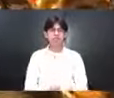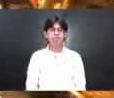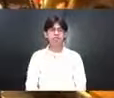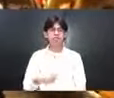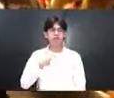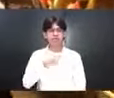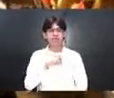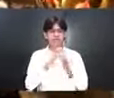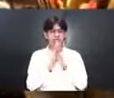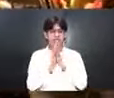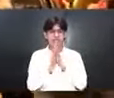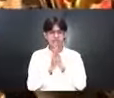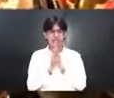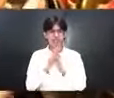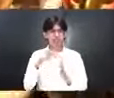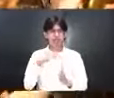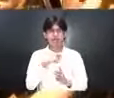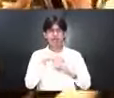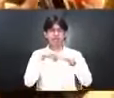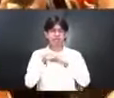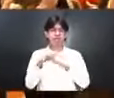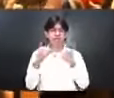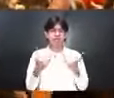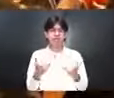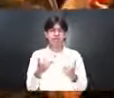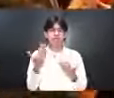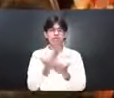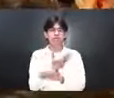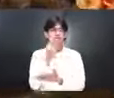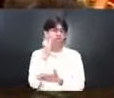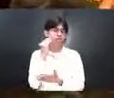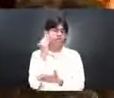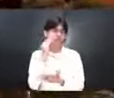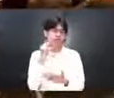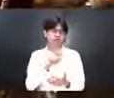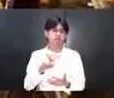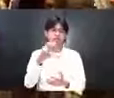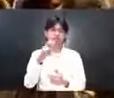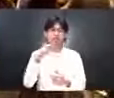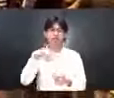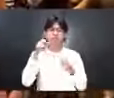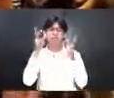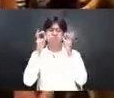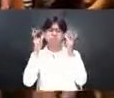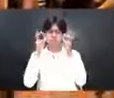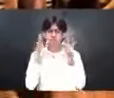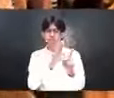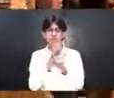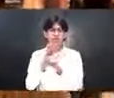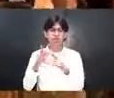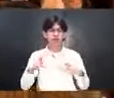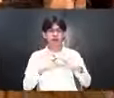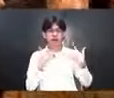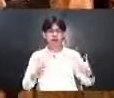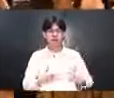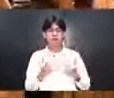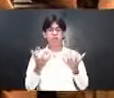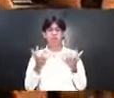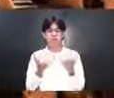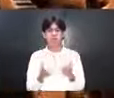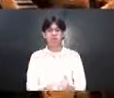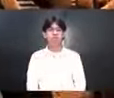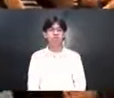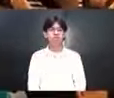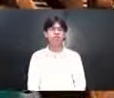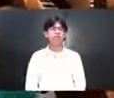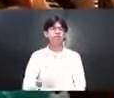that as they enter upon this new journey, You will listen to all their heart's desires. You know what they